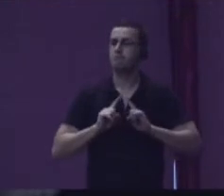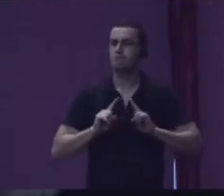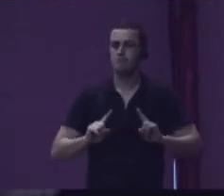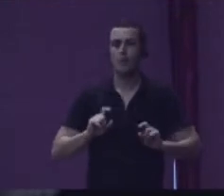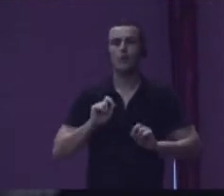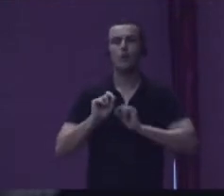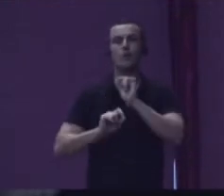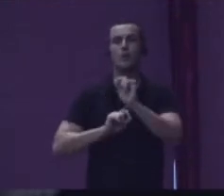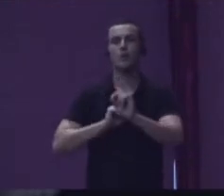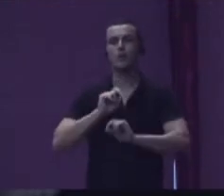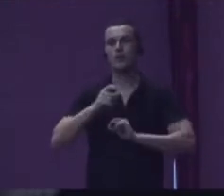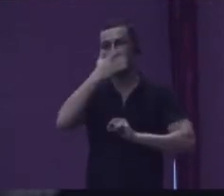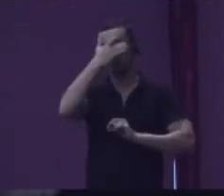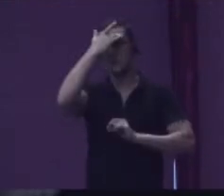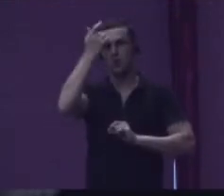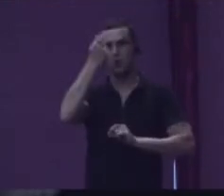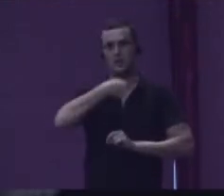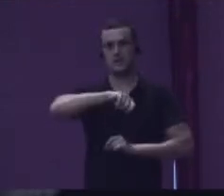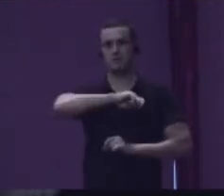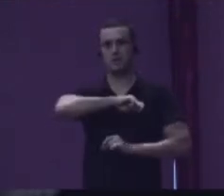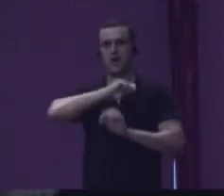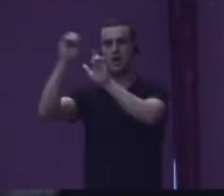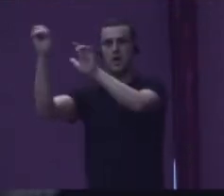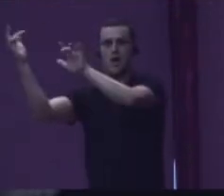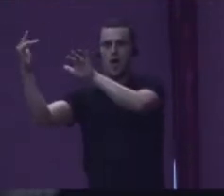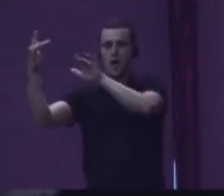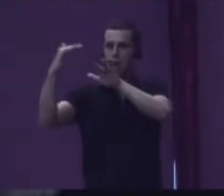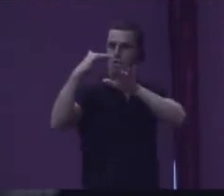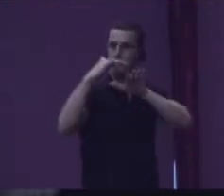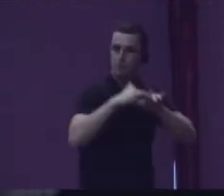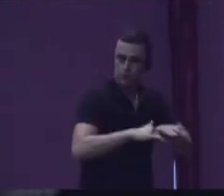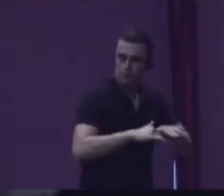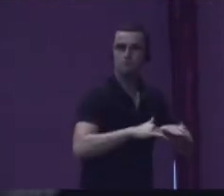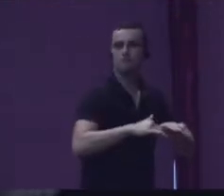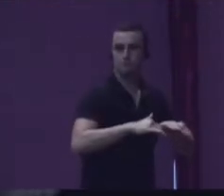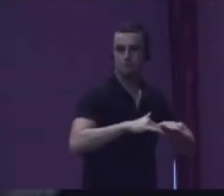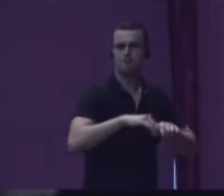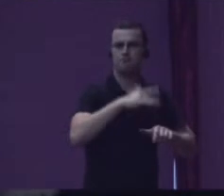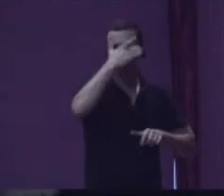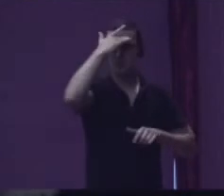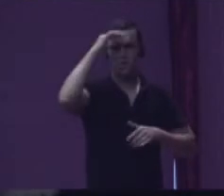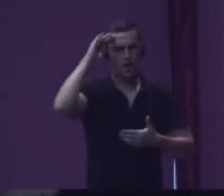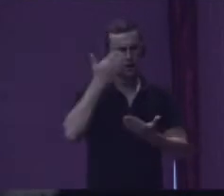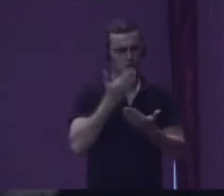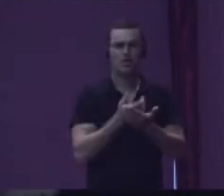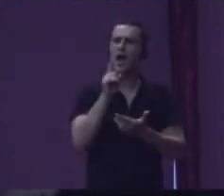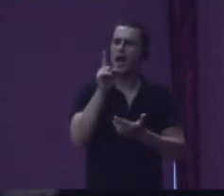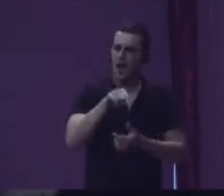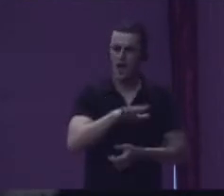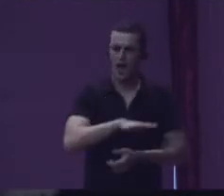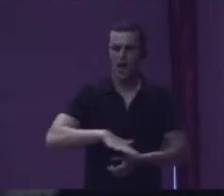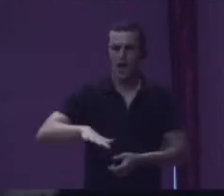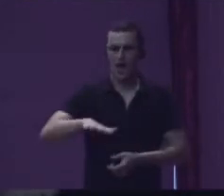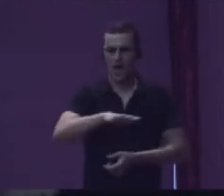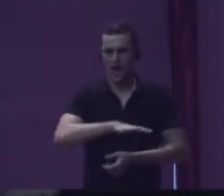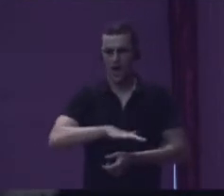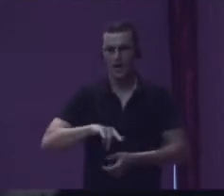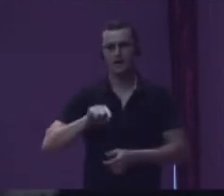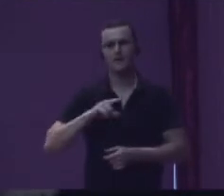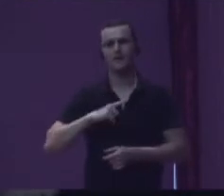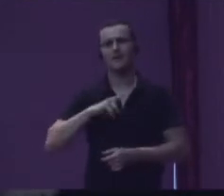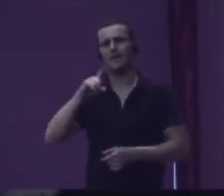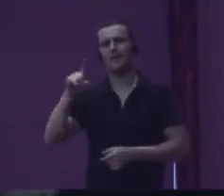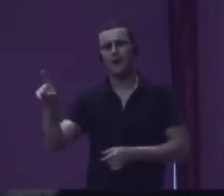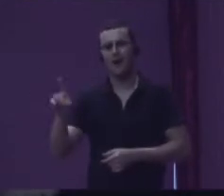argue there were pre-Columbian versions among the Aztecs and the Mayans. But it runs very,